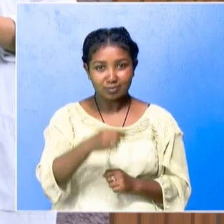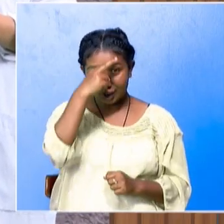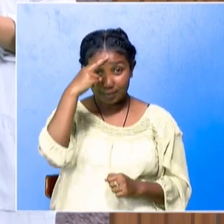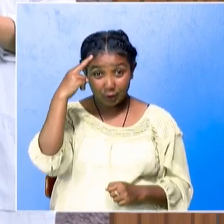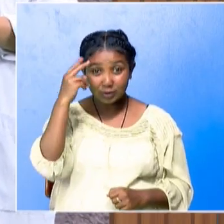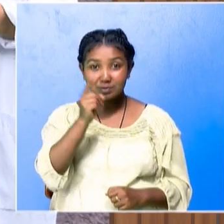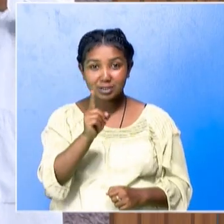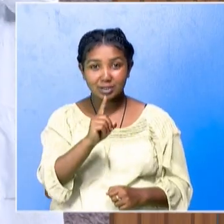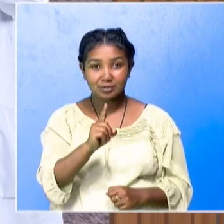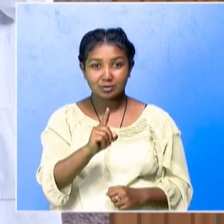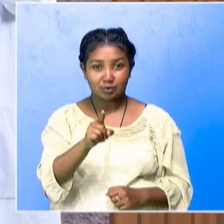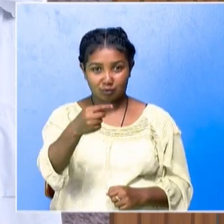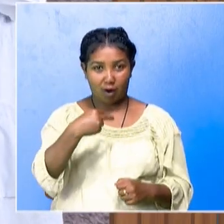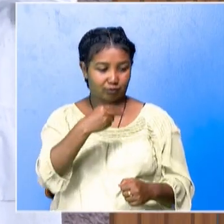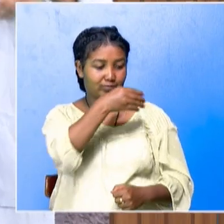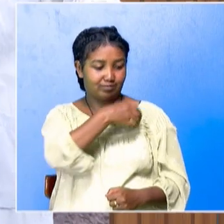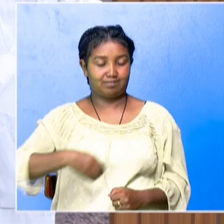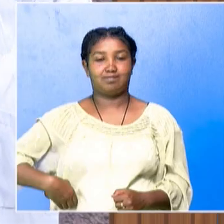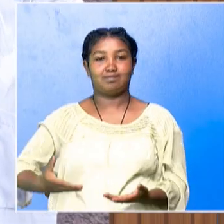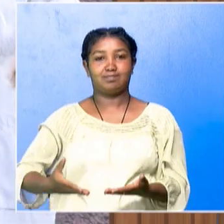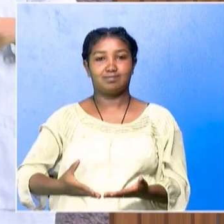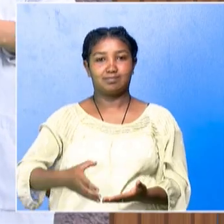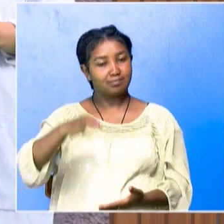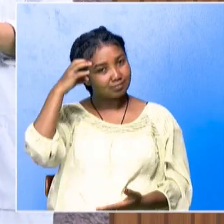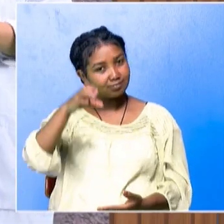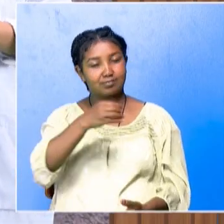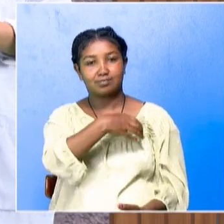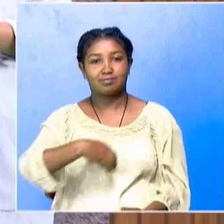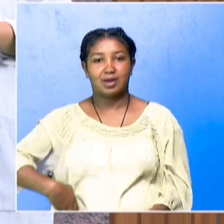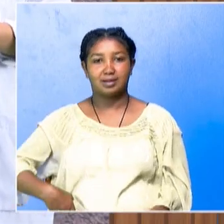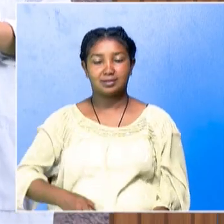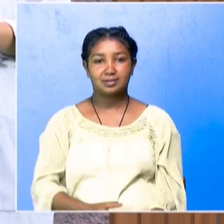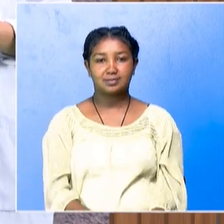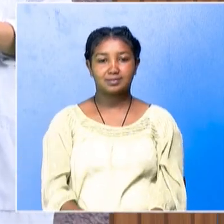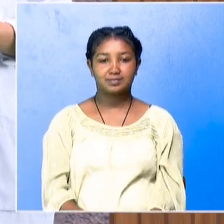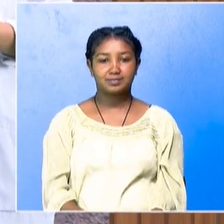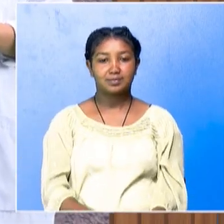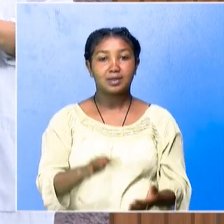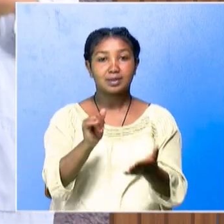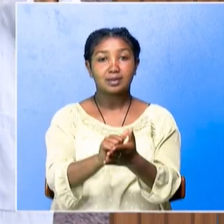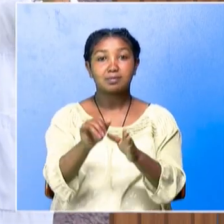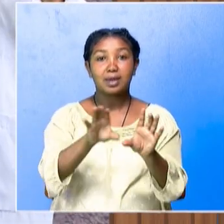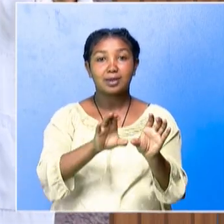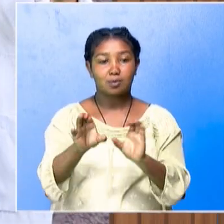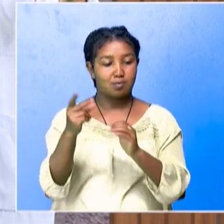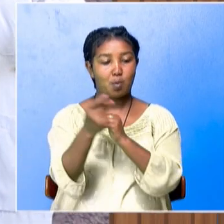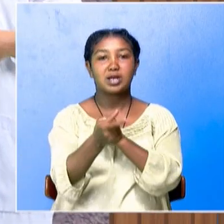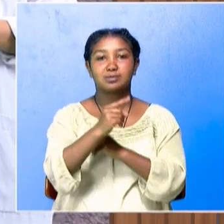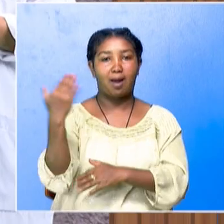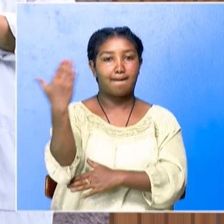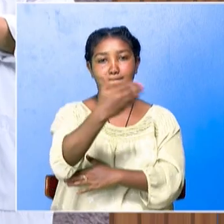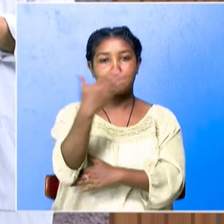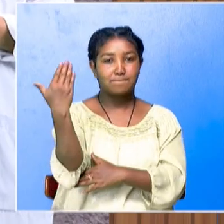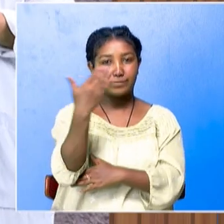because you are not wearing your what? Seat belt. That makes you punished by the